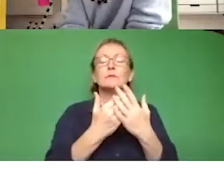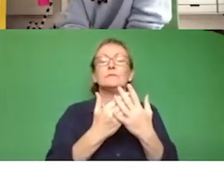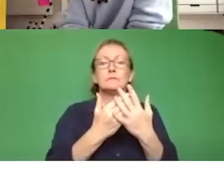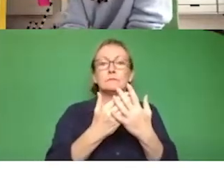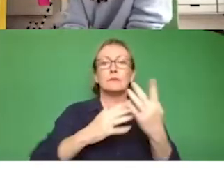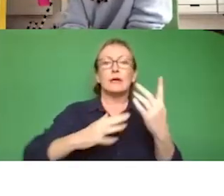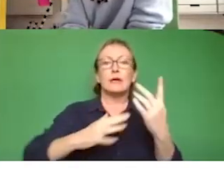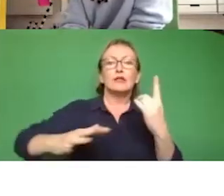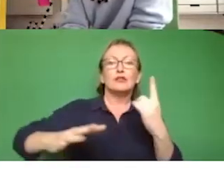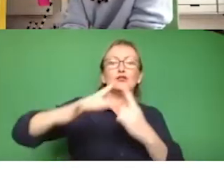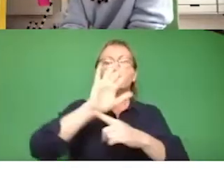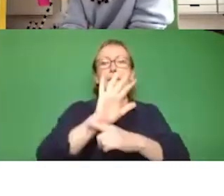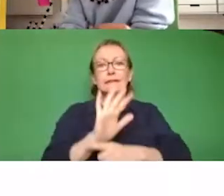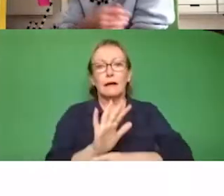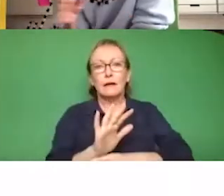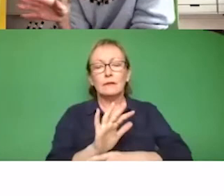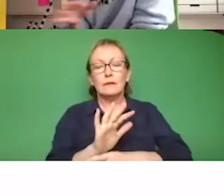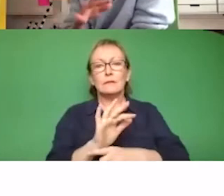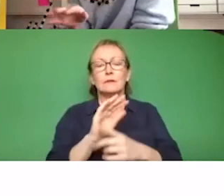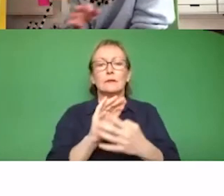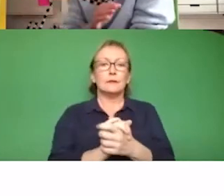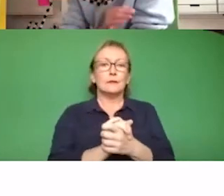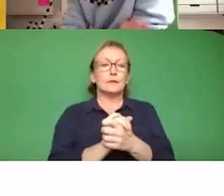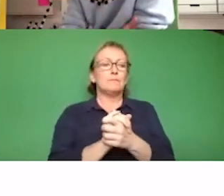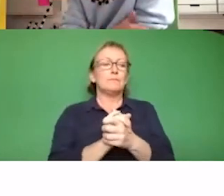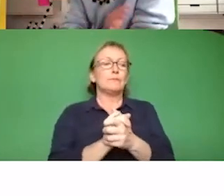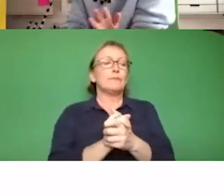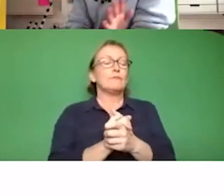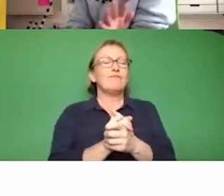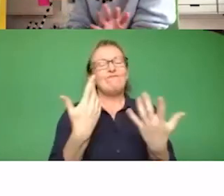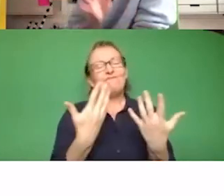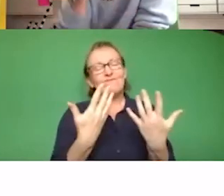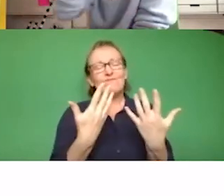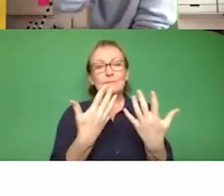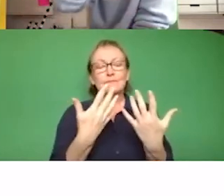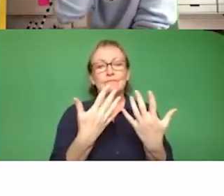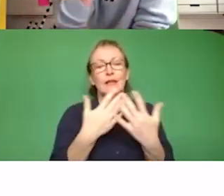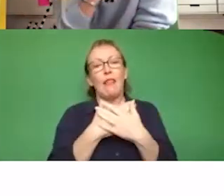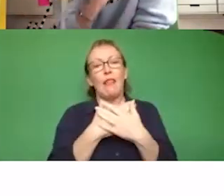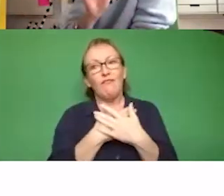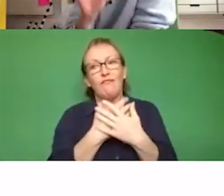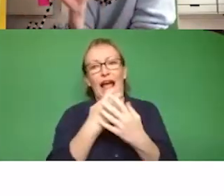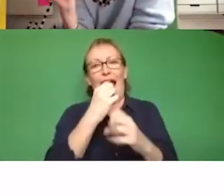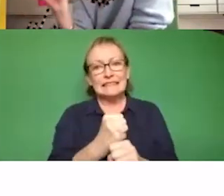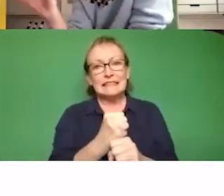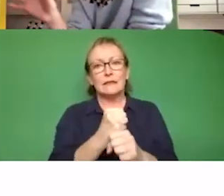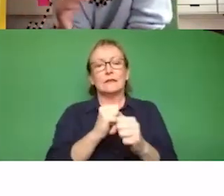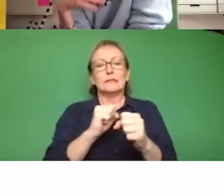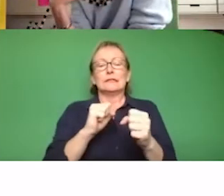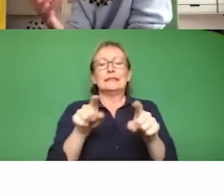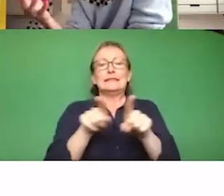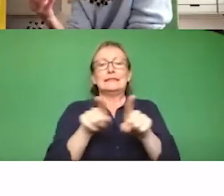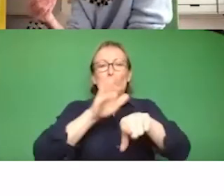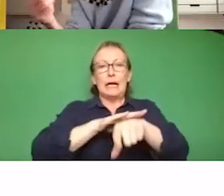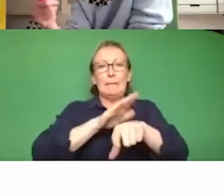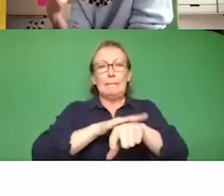media. I mean, I sort of have a love-hate with social media. It's not something I really adore, but I just feel that being